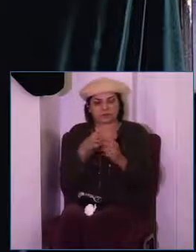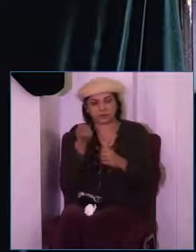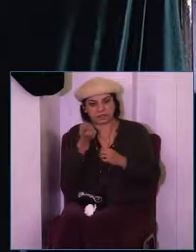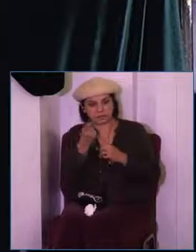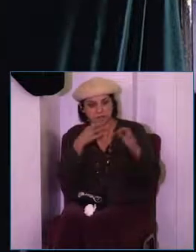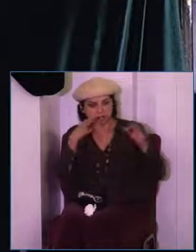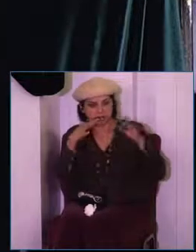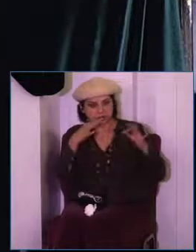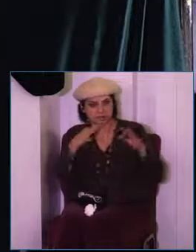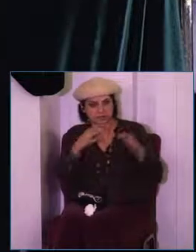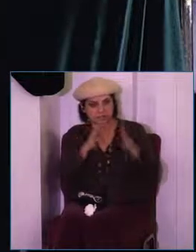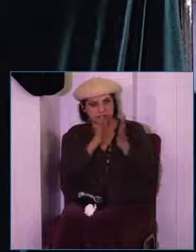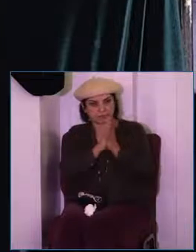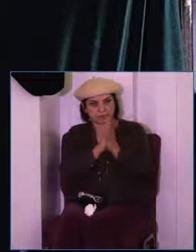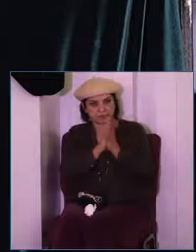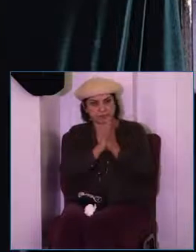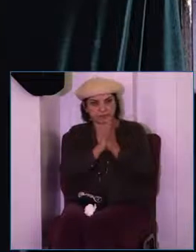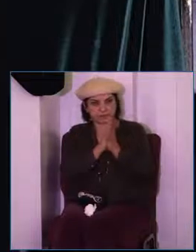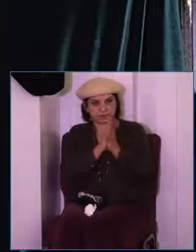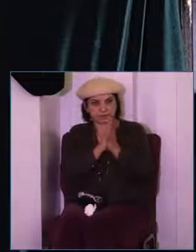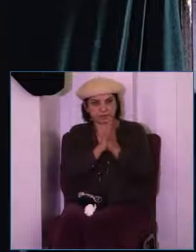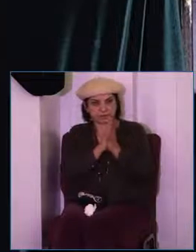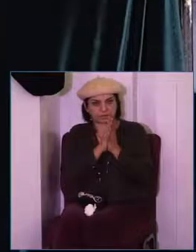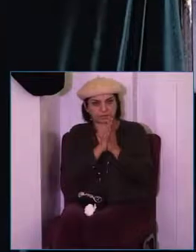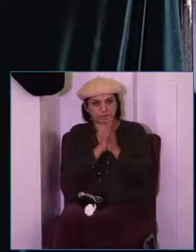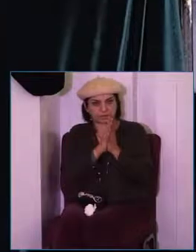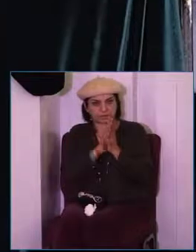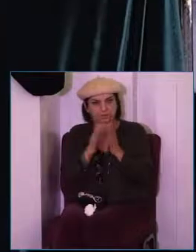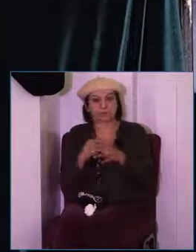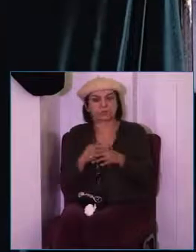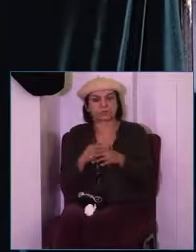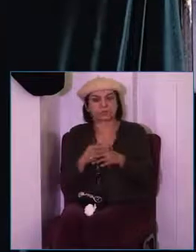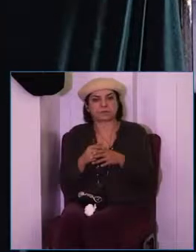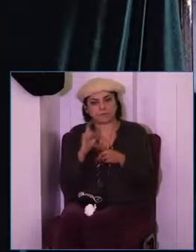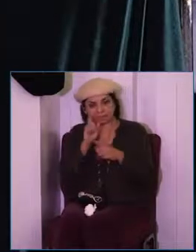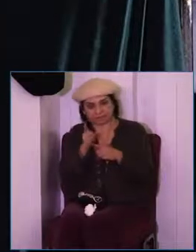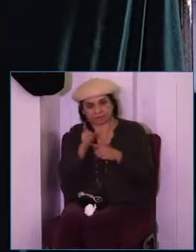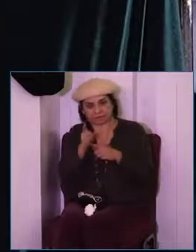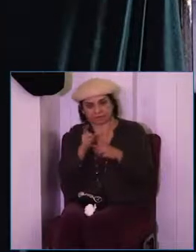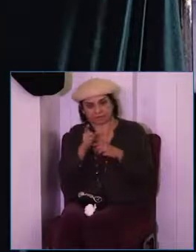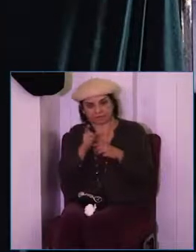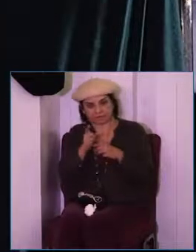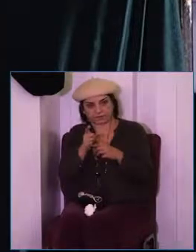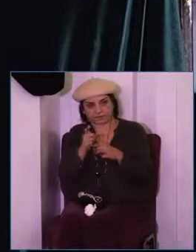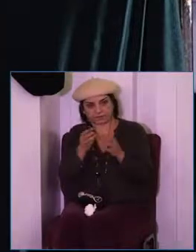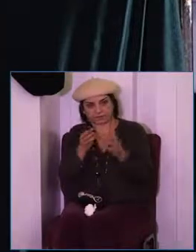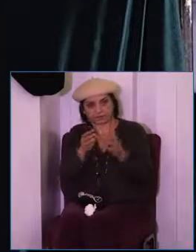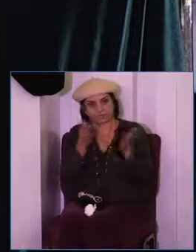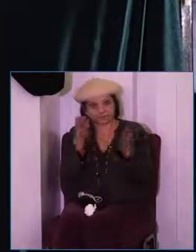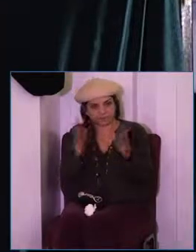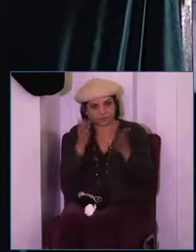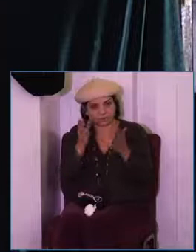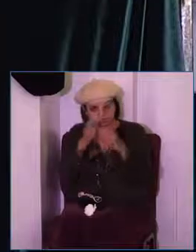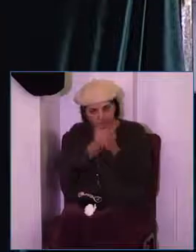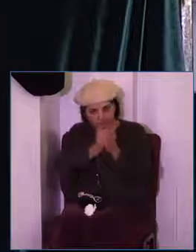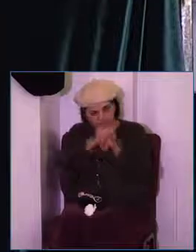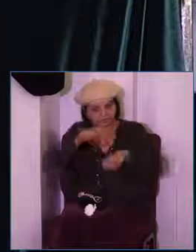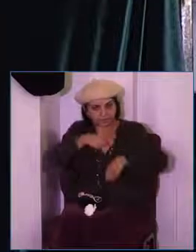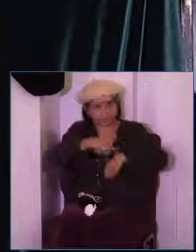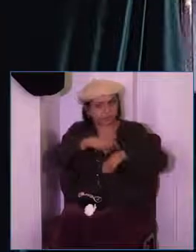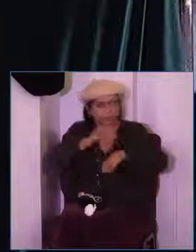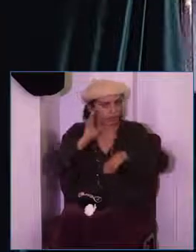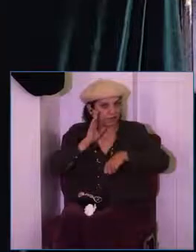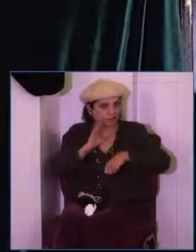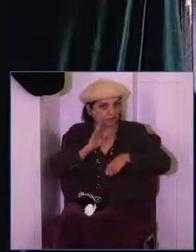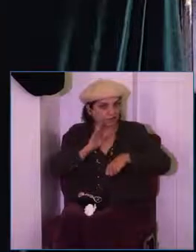benediction. Momentarily, after I pray the benediction, service will be concluded, or the worship time will be